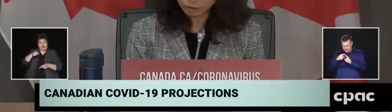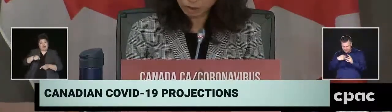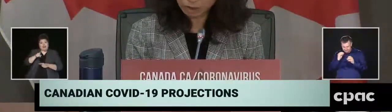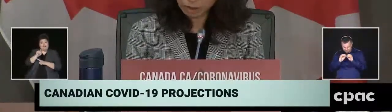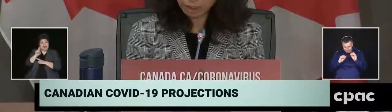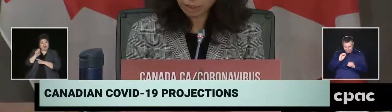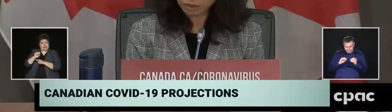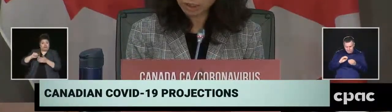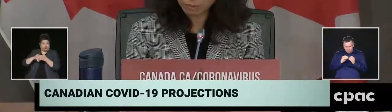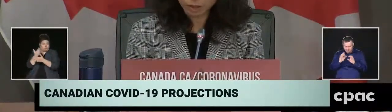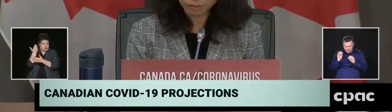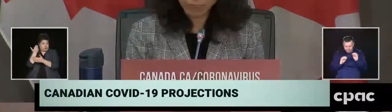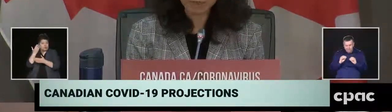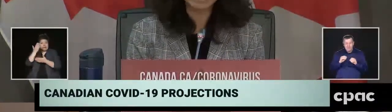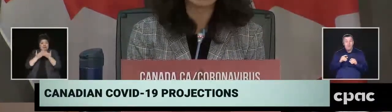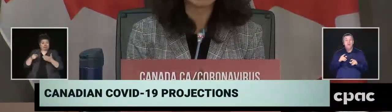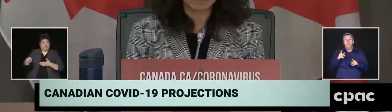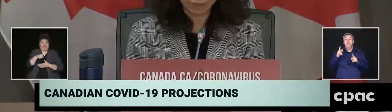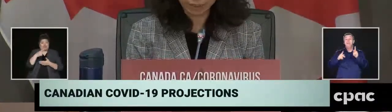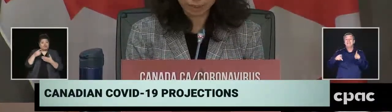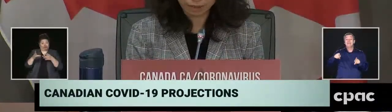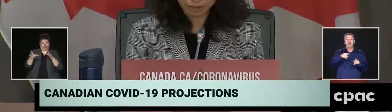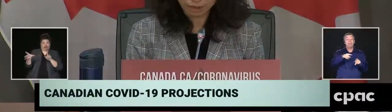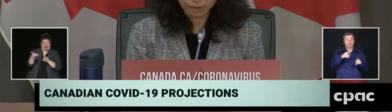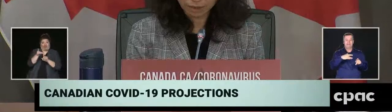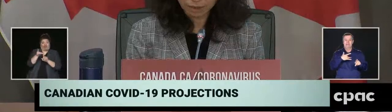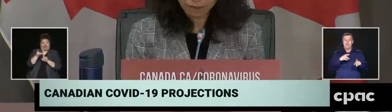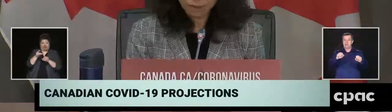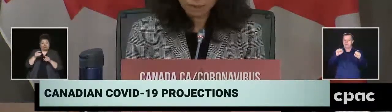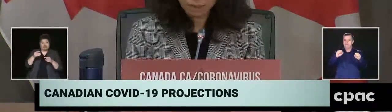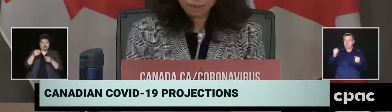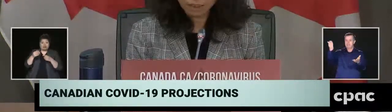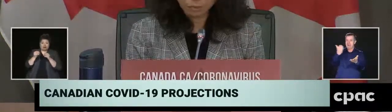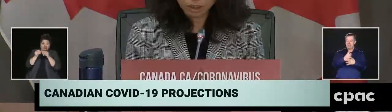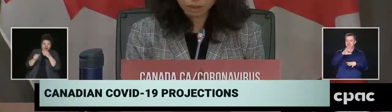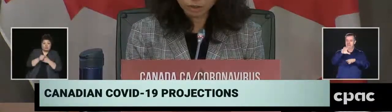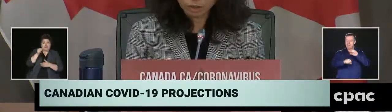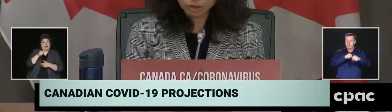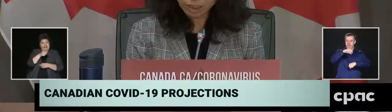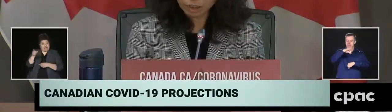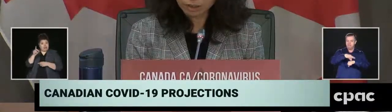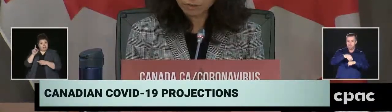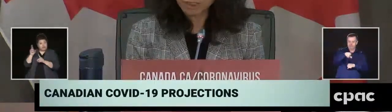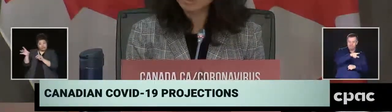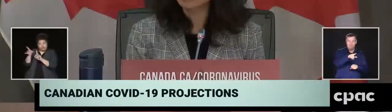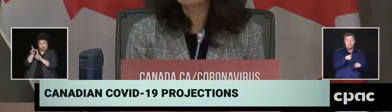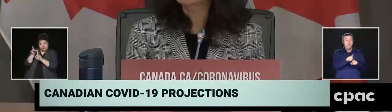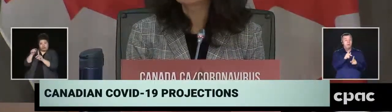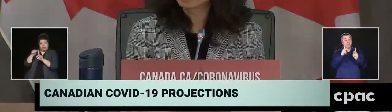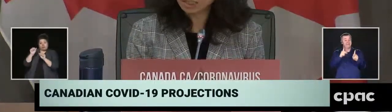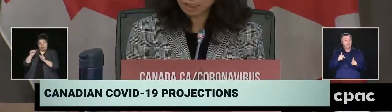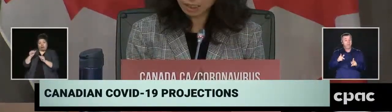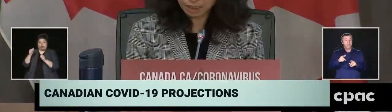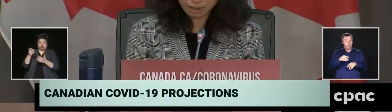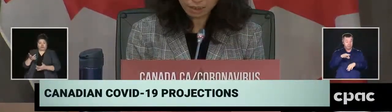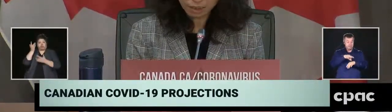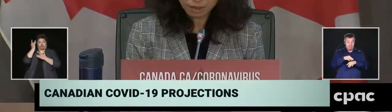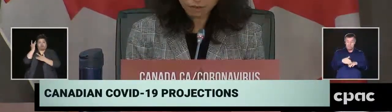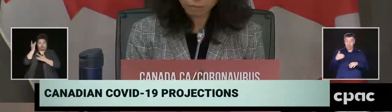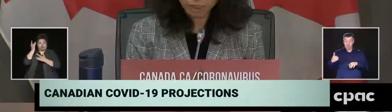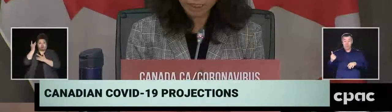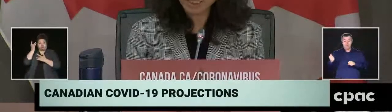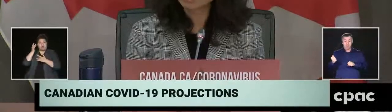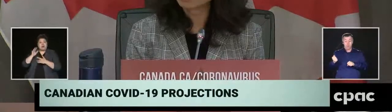be exposed, and those exposed may become infected. These models also include different stages of the